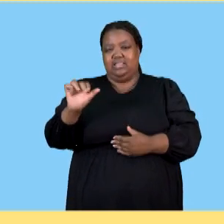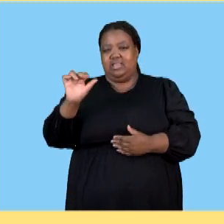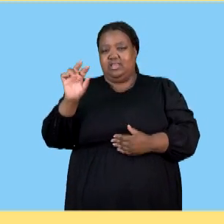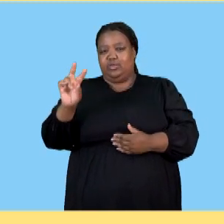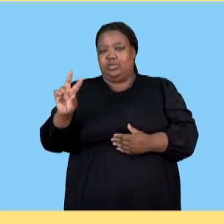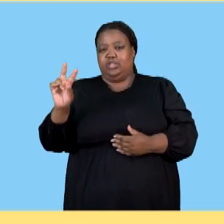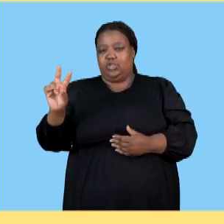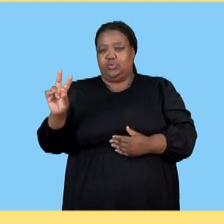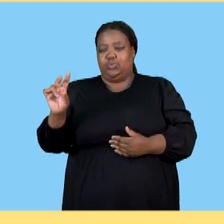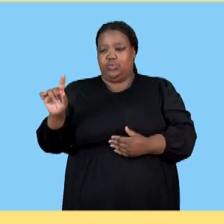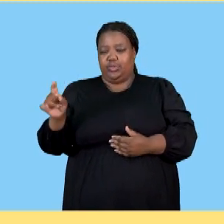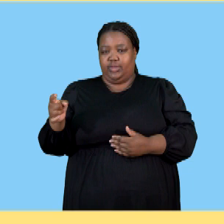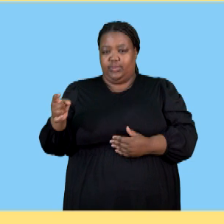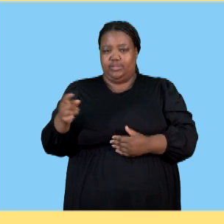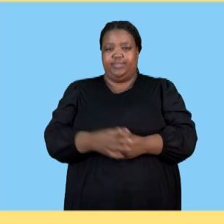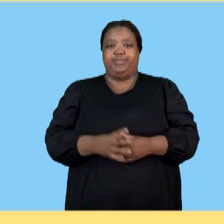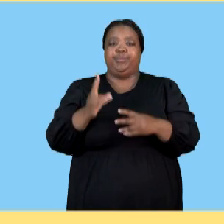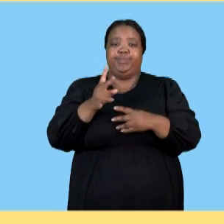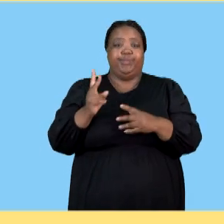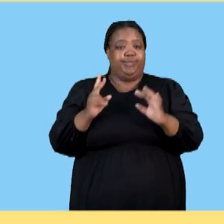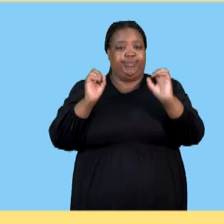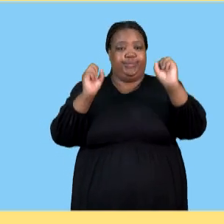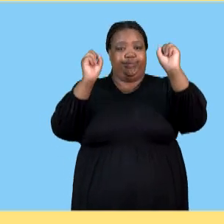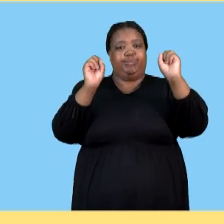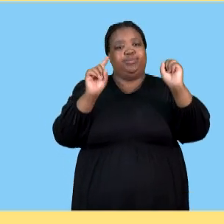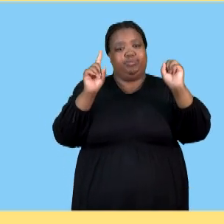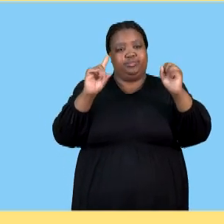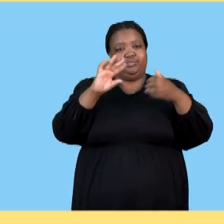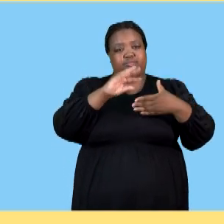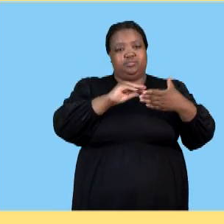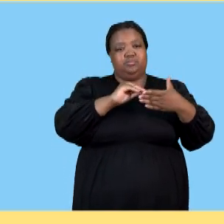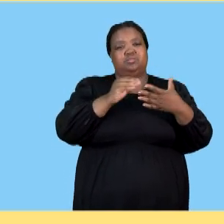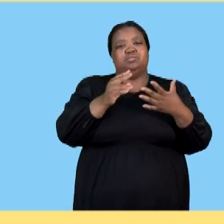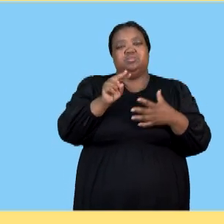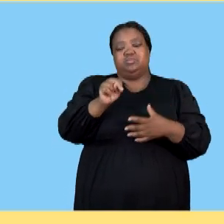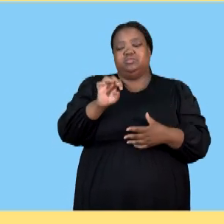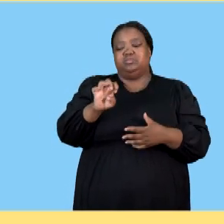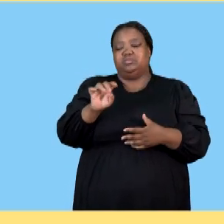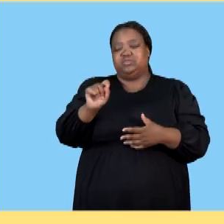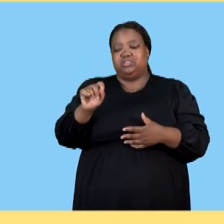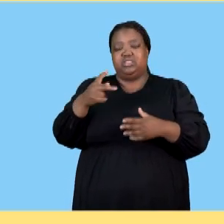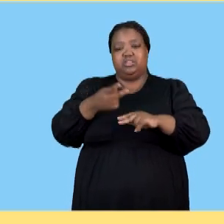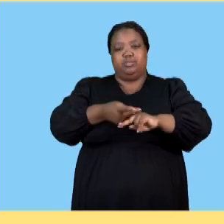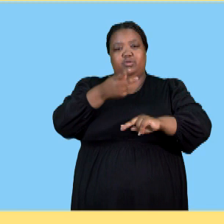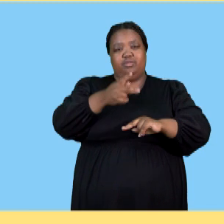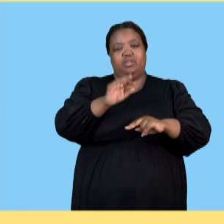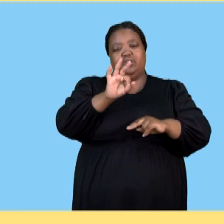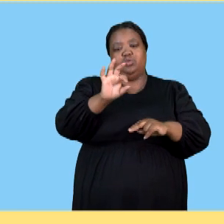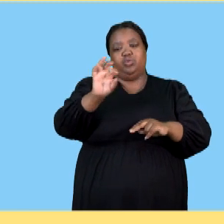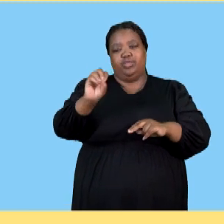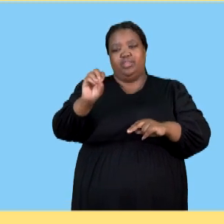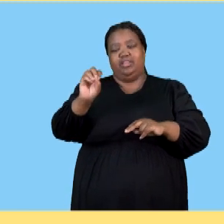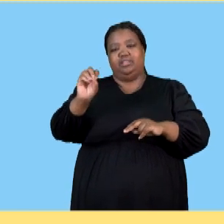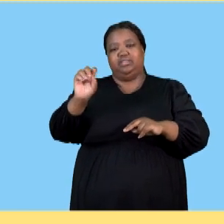622,000. All right, I'll say that again. You take your net profit, which is 230,000,